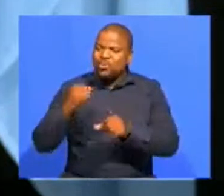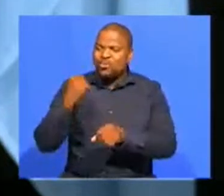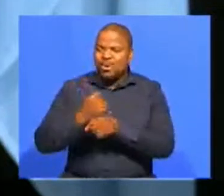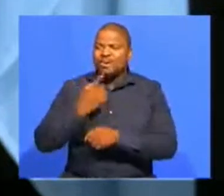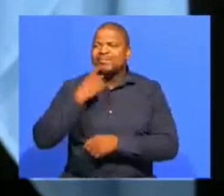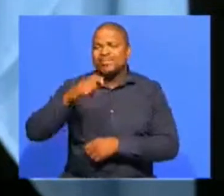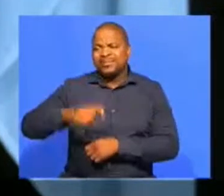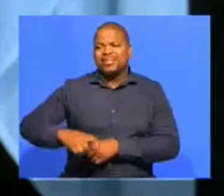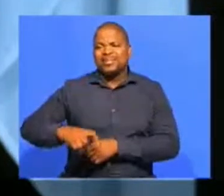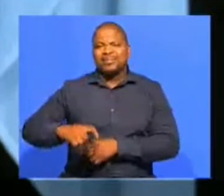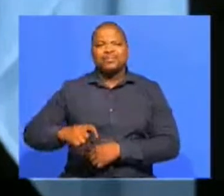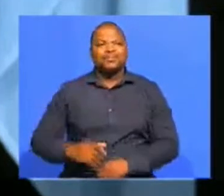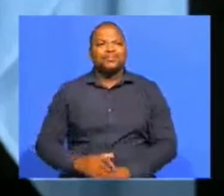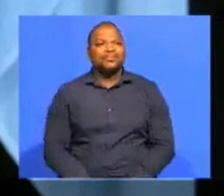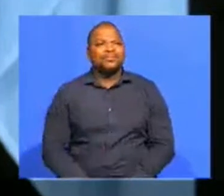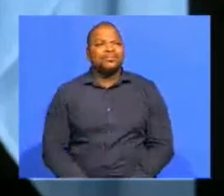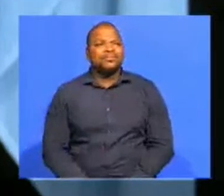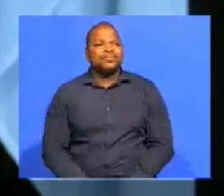this.